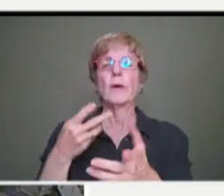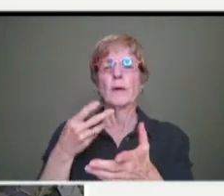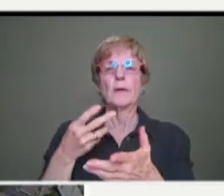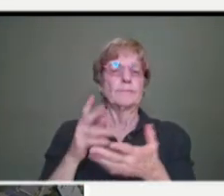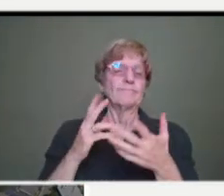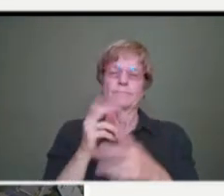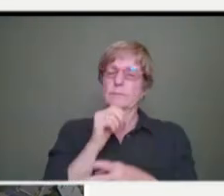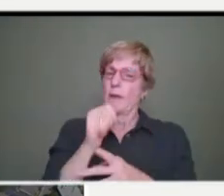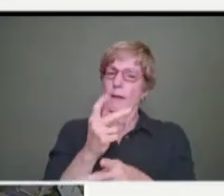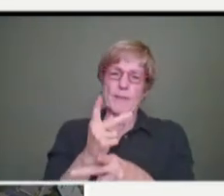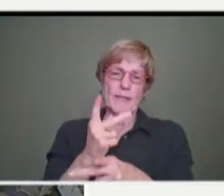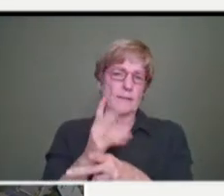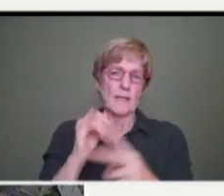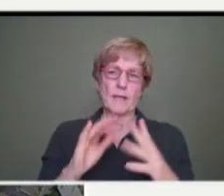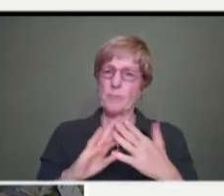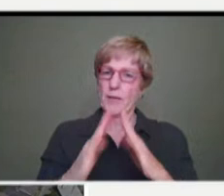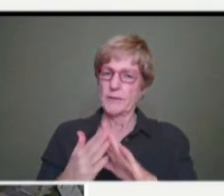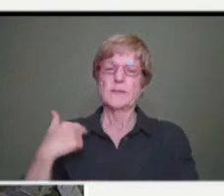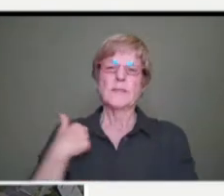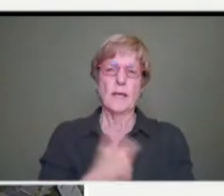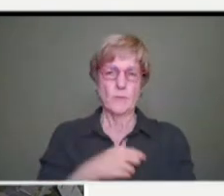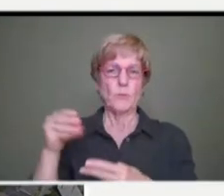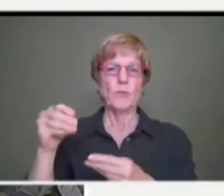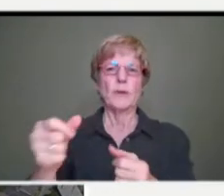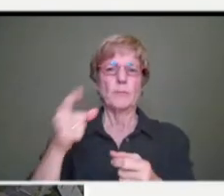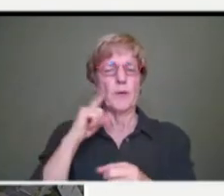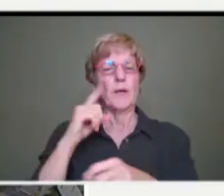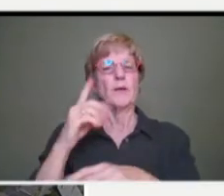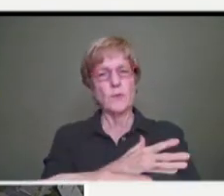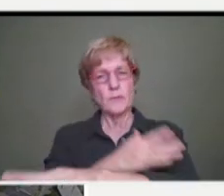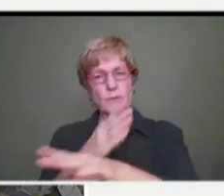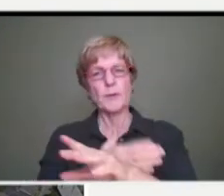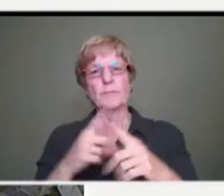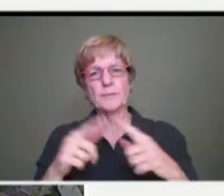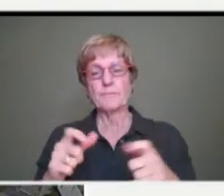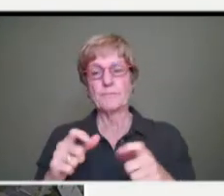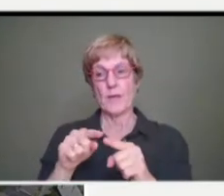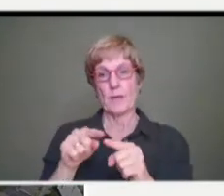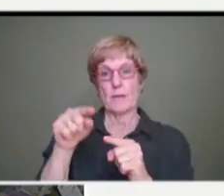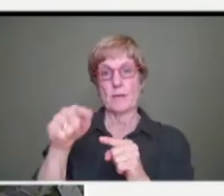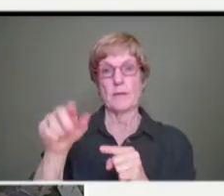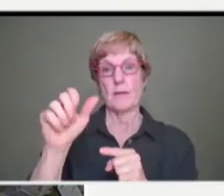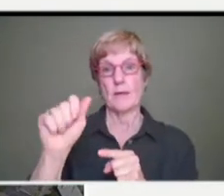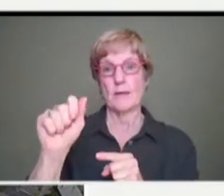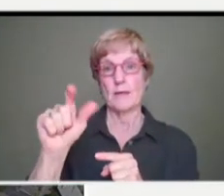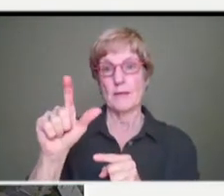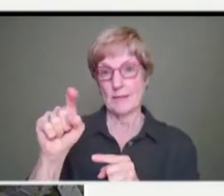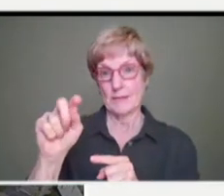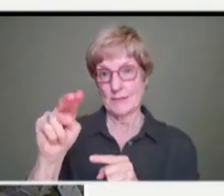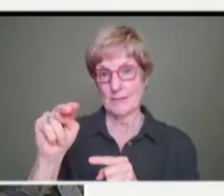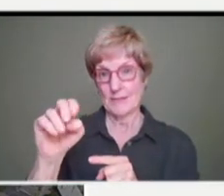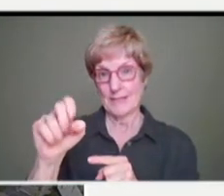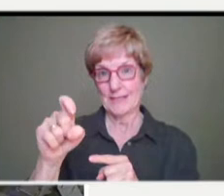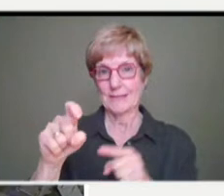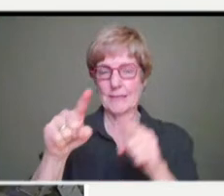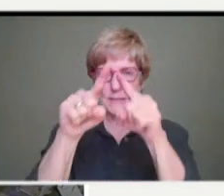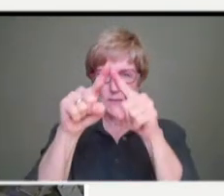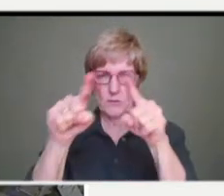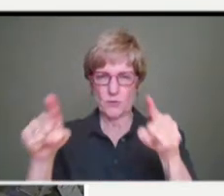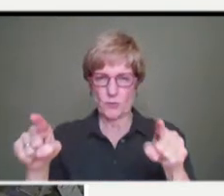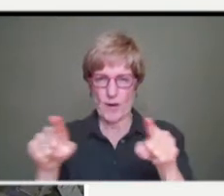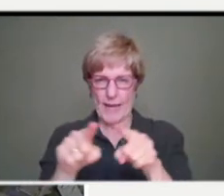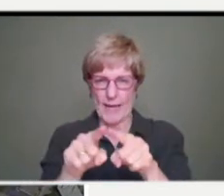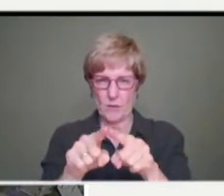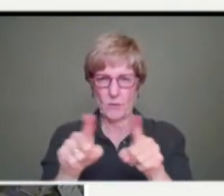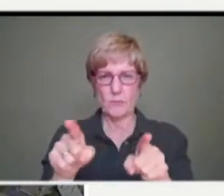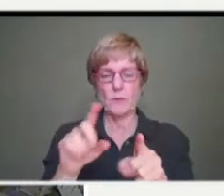town um at the end of it kind of annexed outside of the business park is this triangular piece right here it's kind of